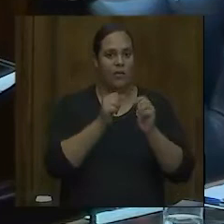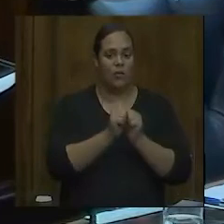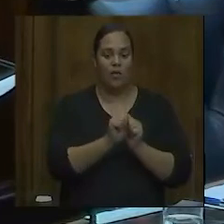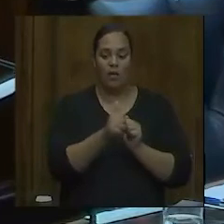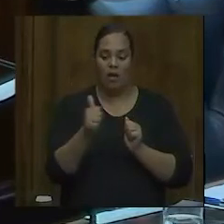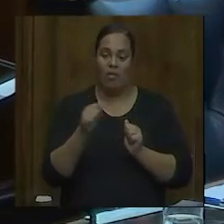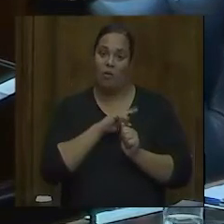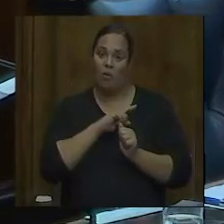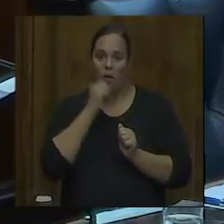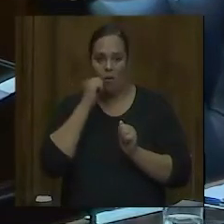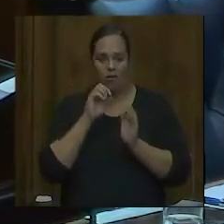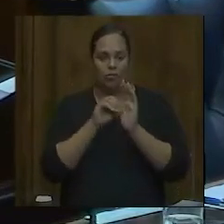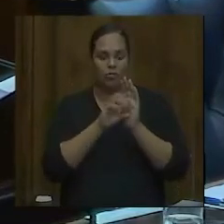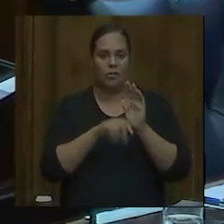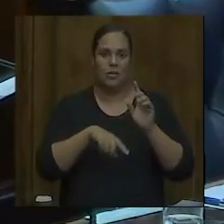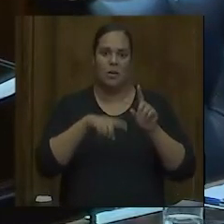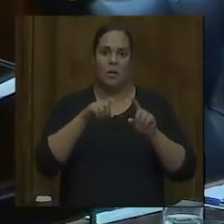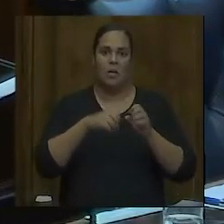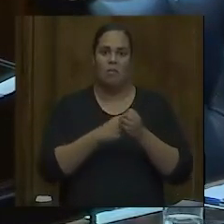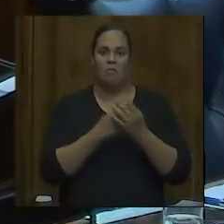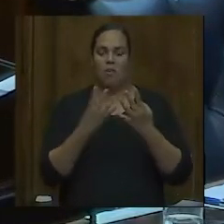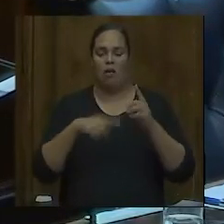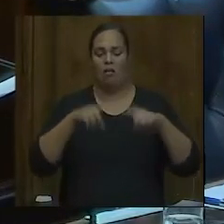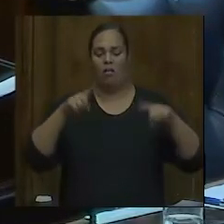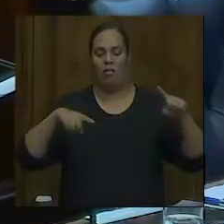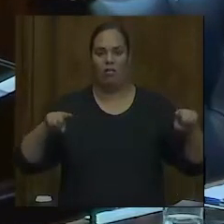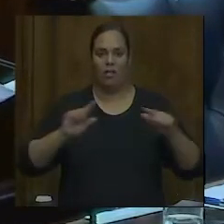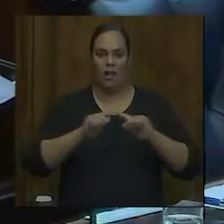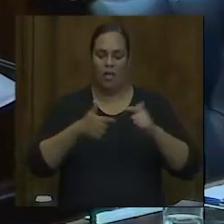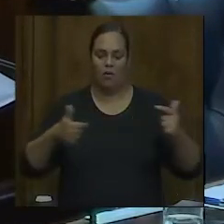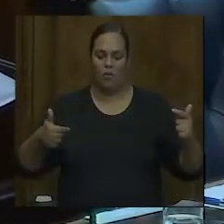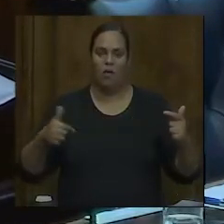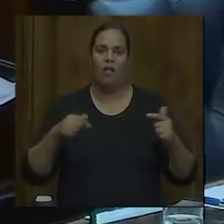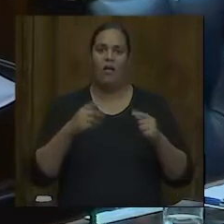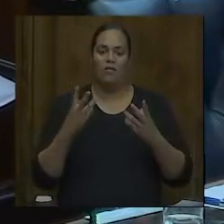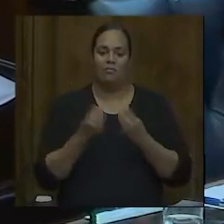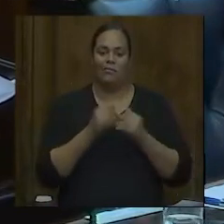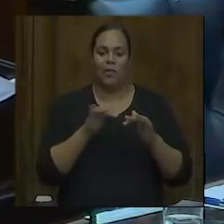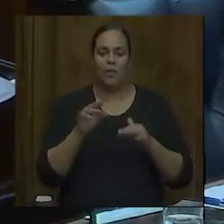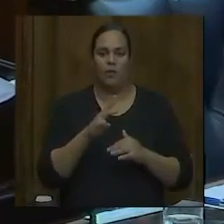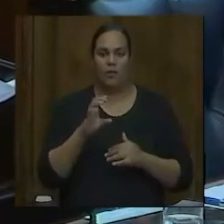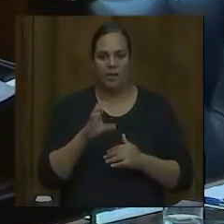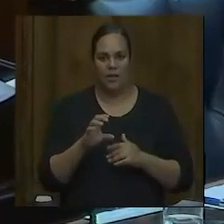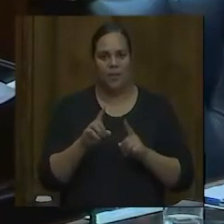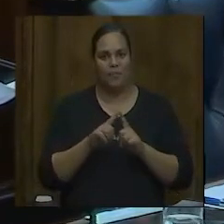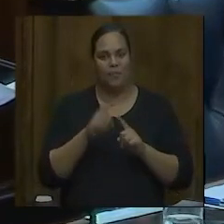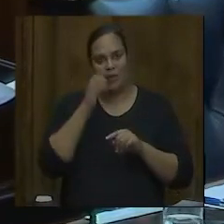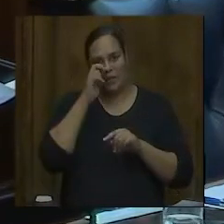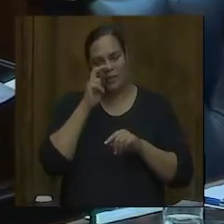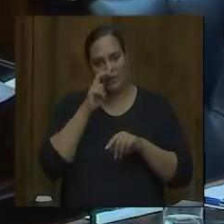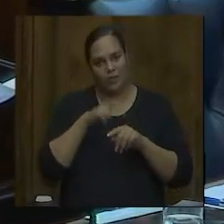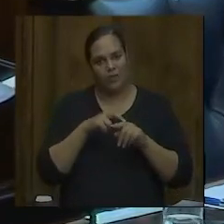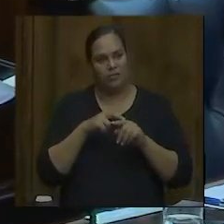to promote multilingualism amongst the people of the Western Cape and to elevate